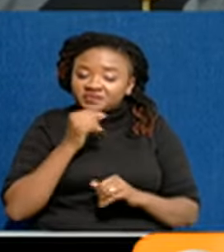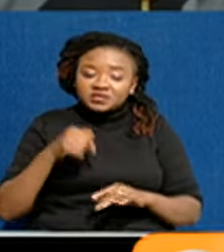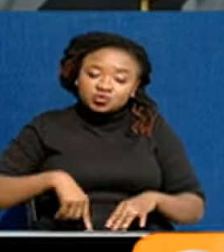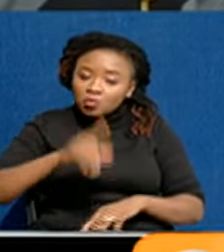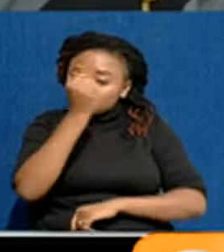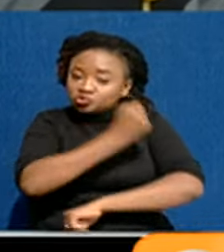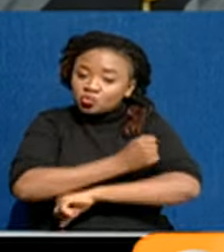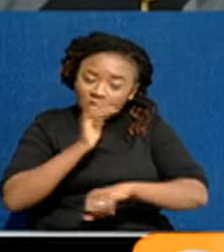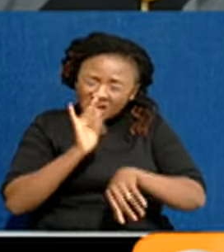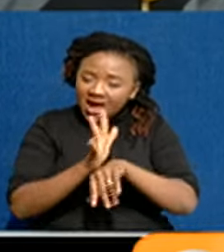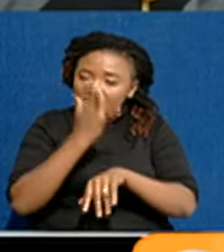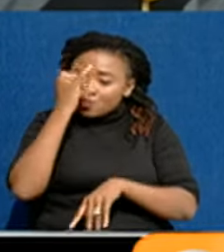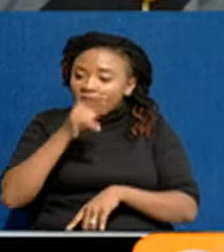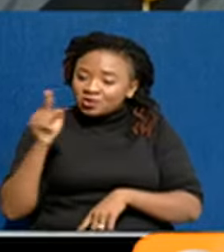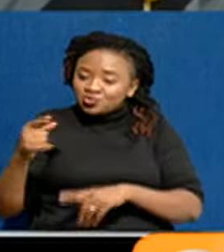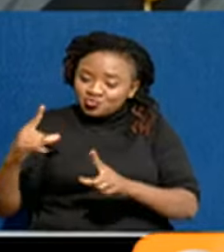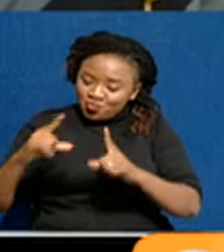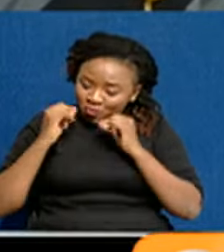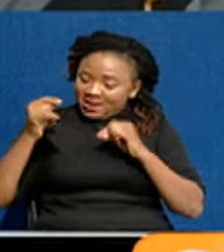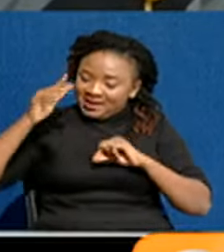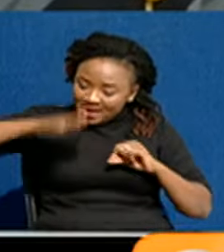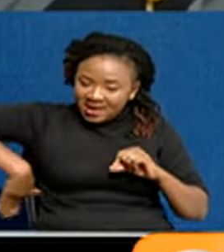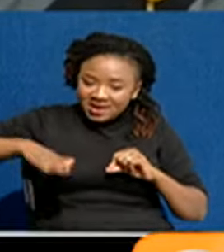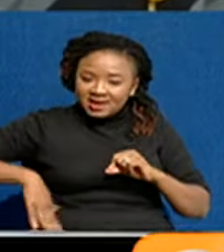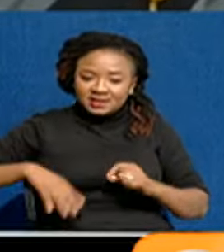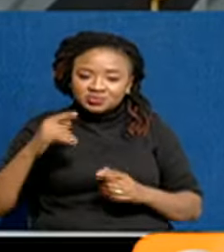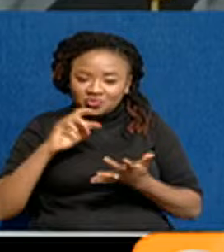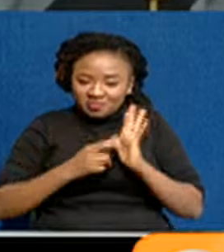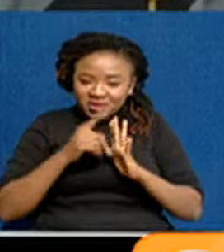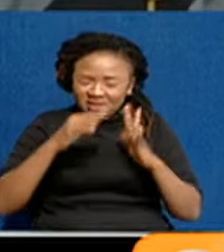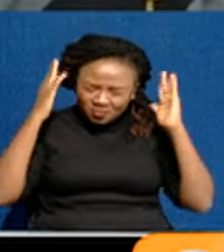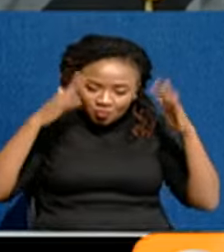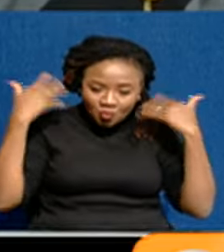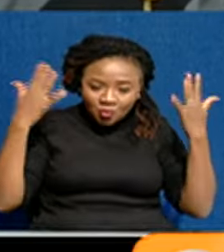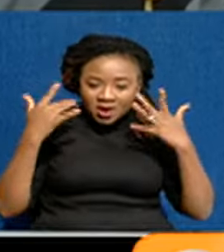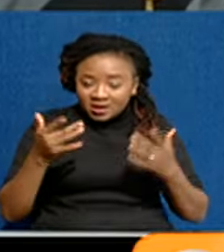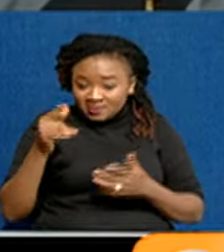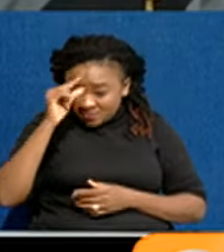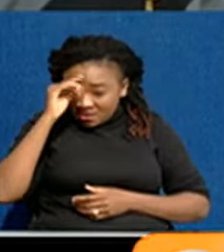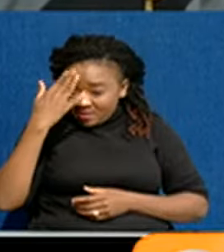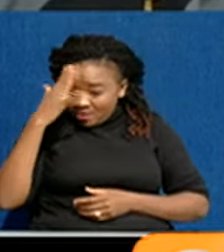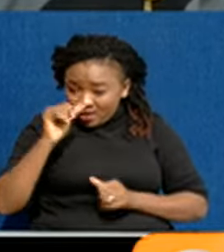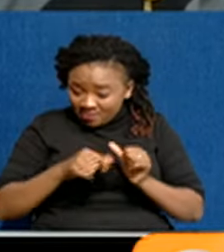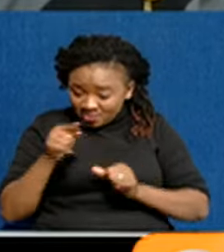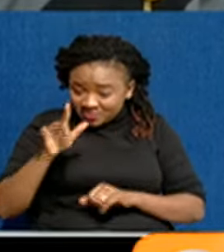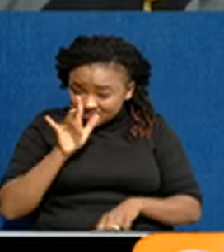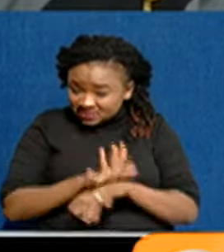information, the children had already gone to school. So this is a cause of worry. Didn't the government know this earlier?